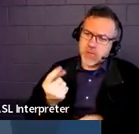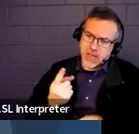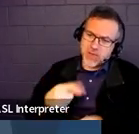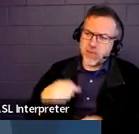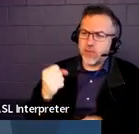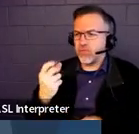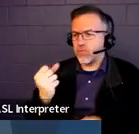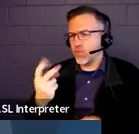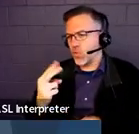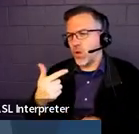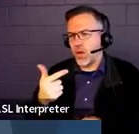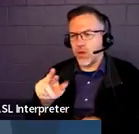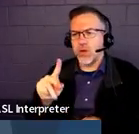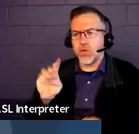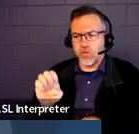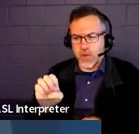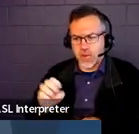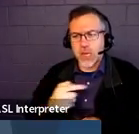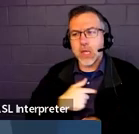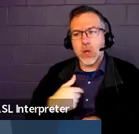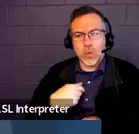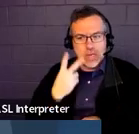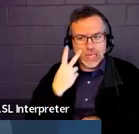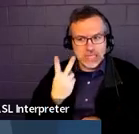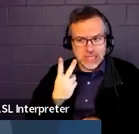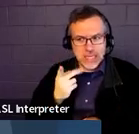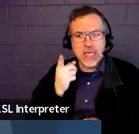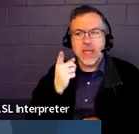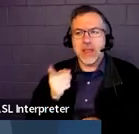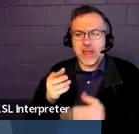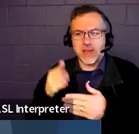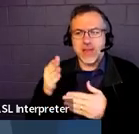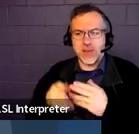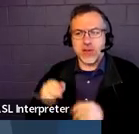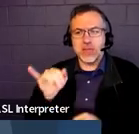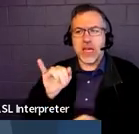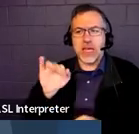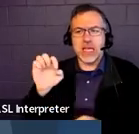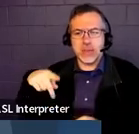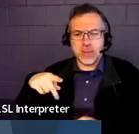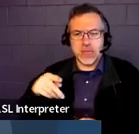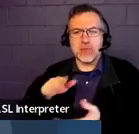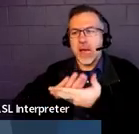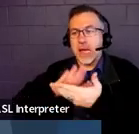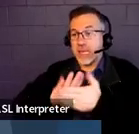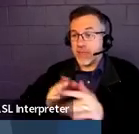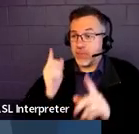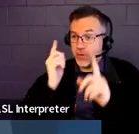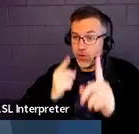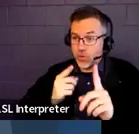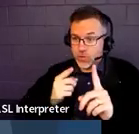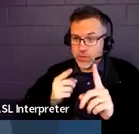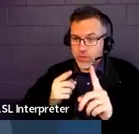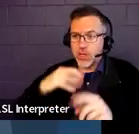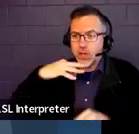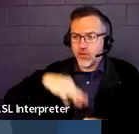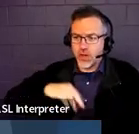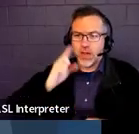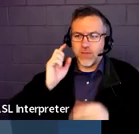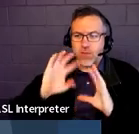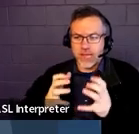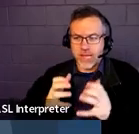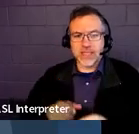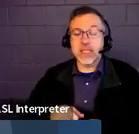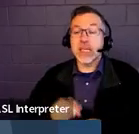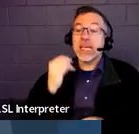that they have attained, based on their IEP academic goals, that they've attained their credits for their classes. But you do see that